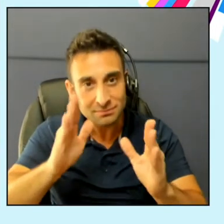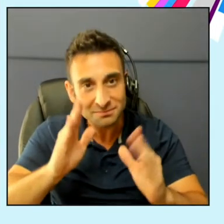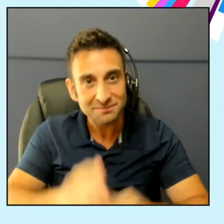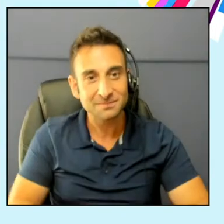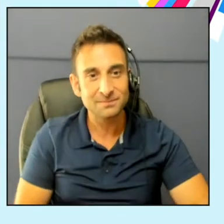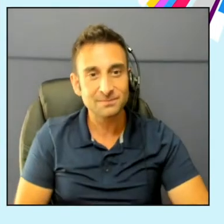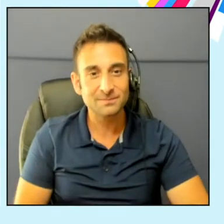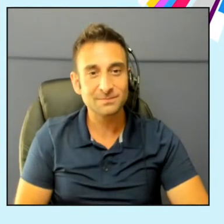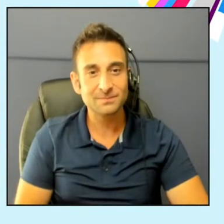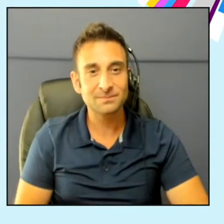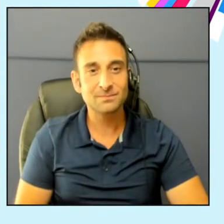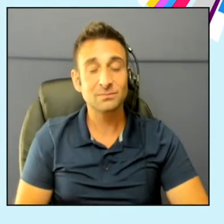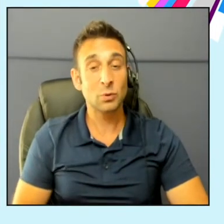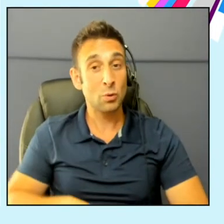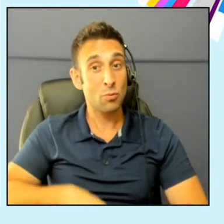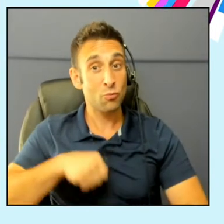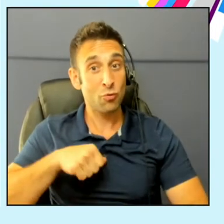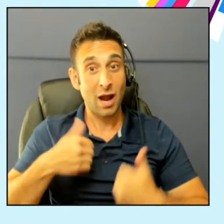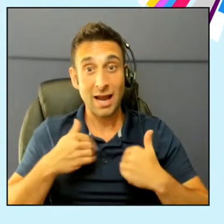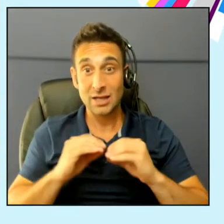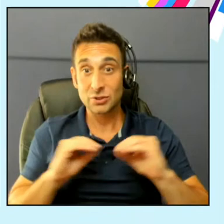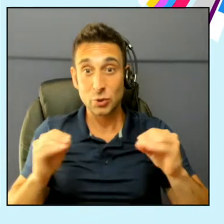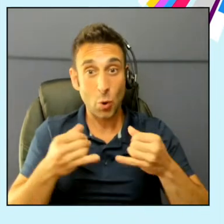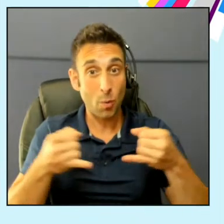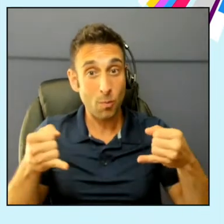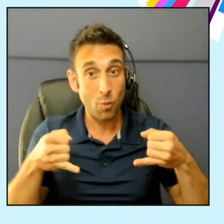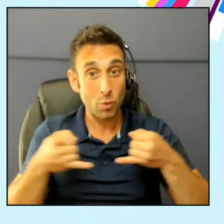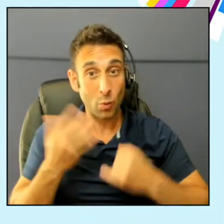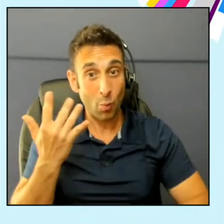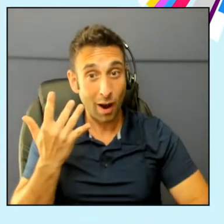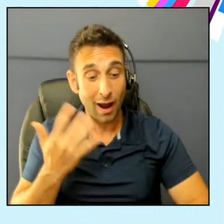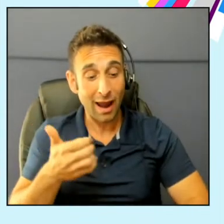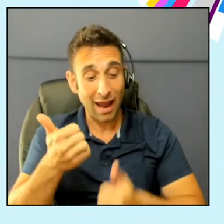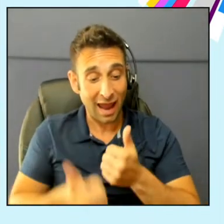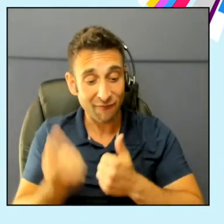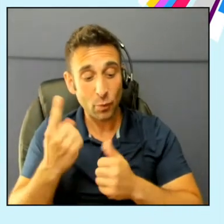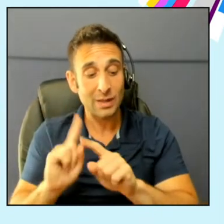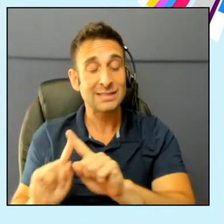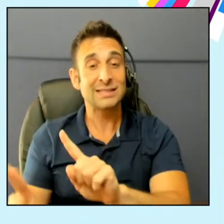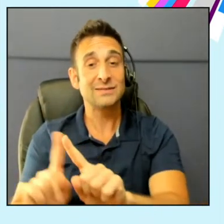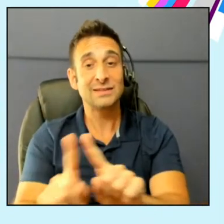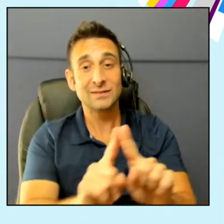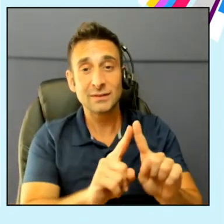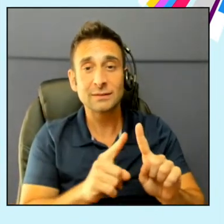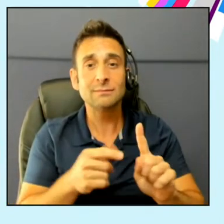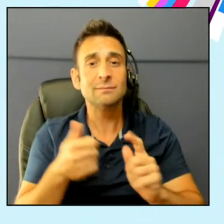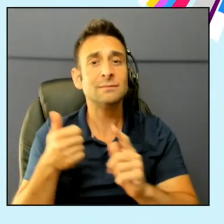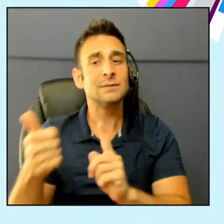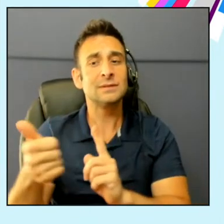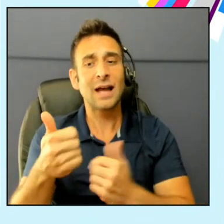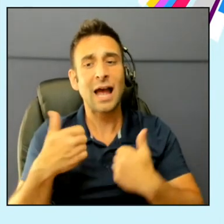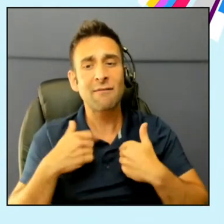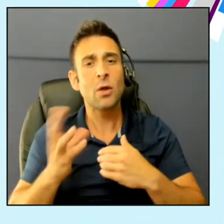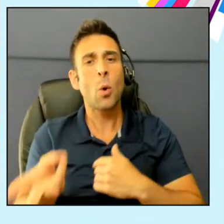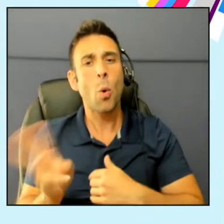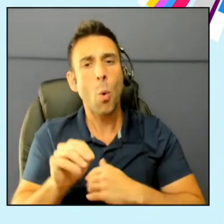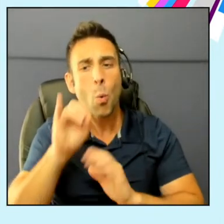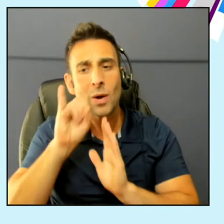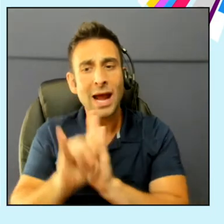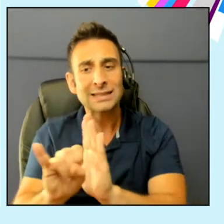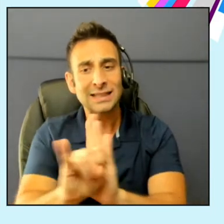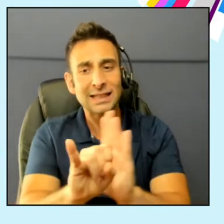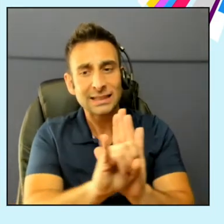borders because everyone is different. Everyone has their own identity. But at the